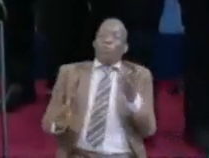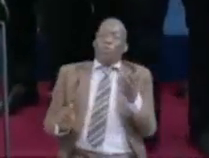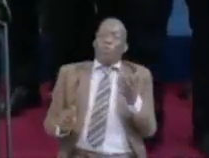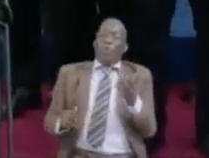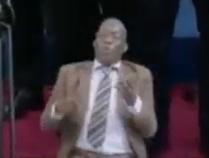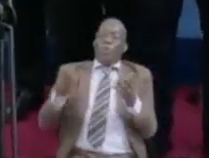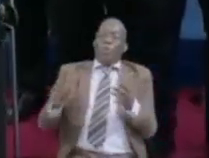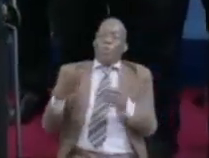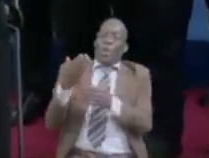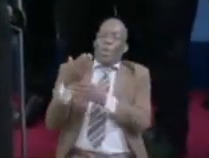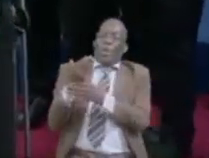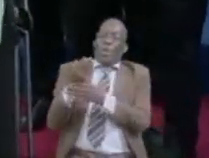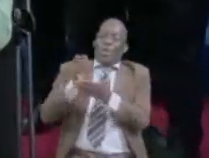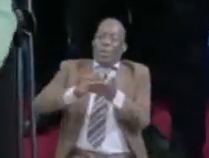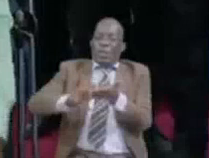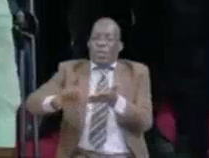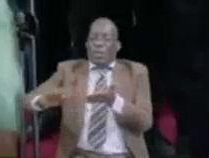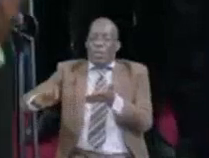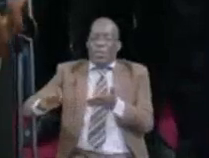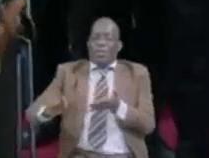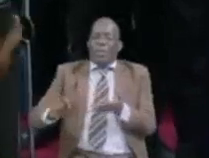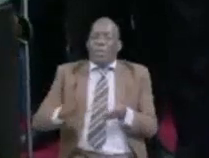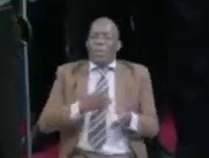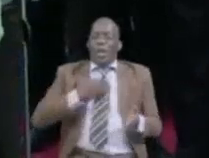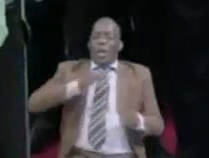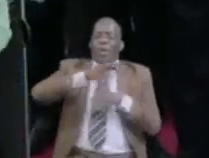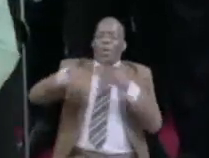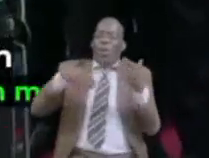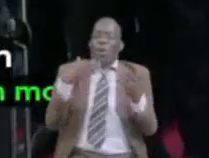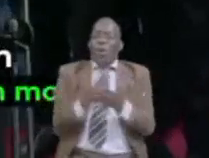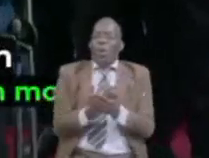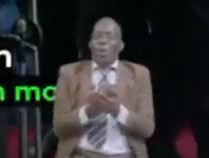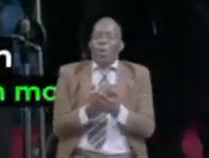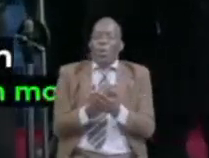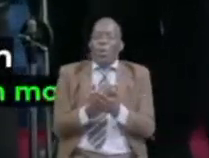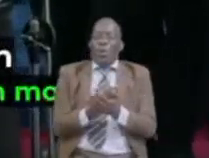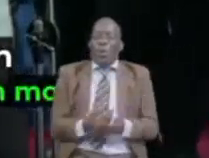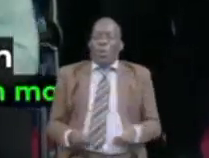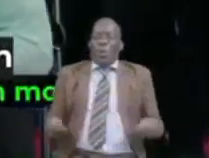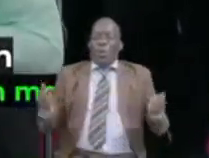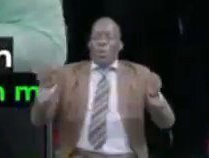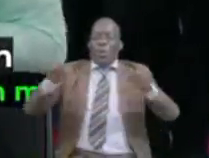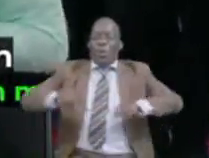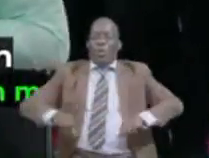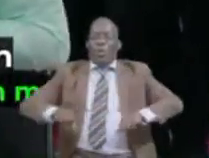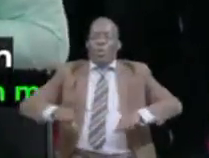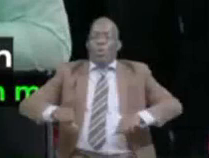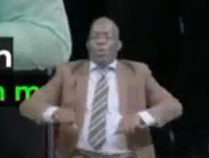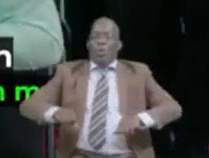the handwritings and ordinance that was contrary to me.